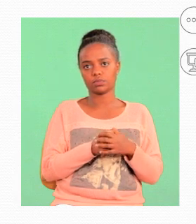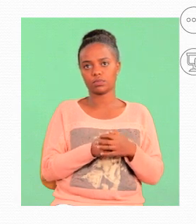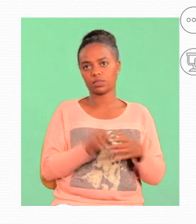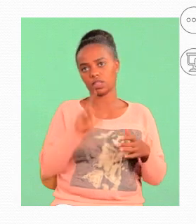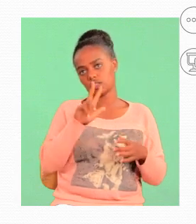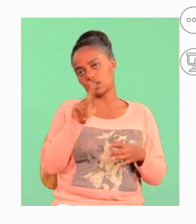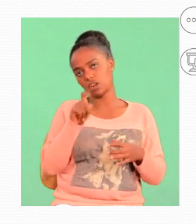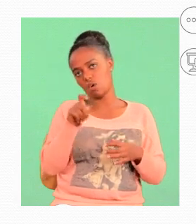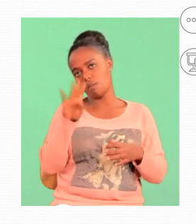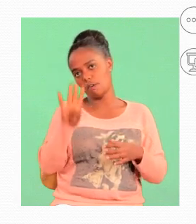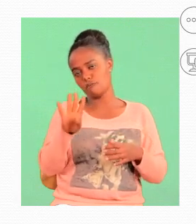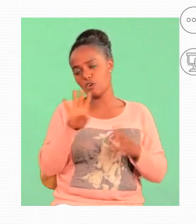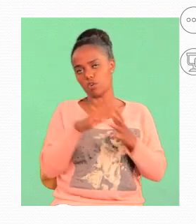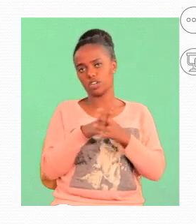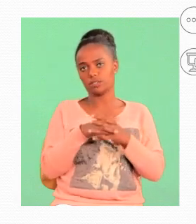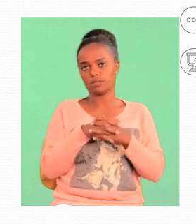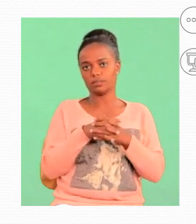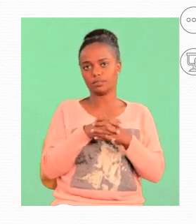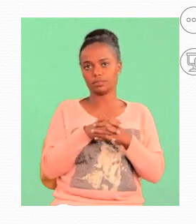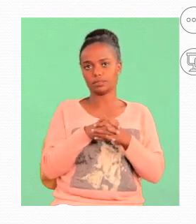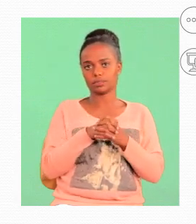3 comma 4,